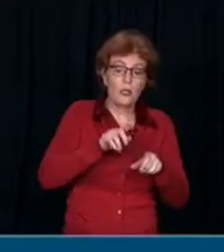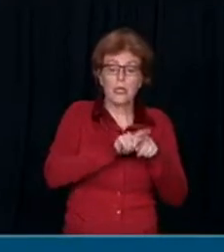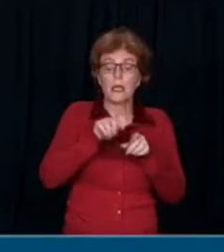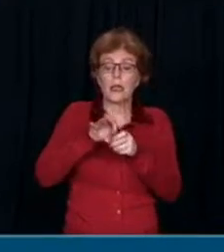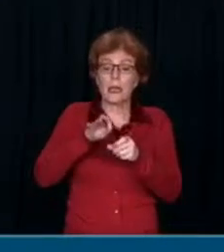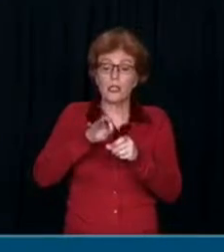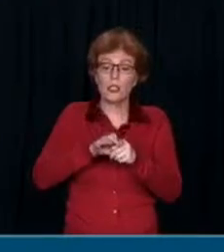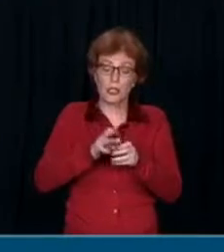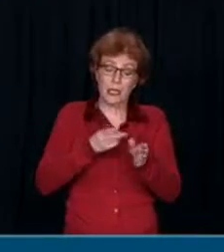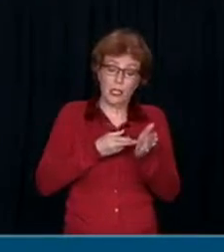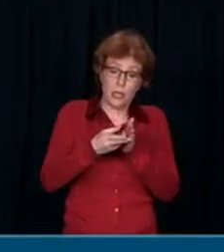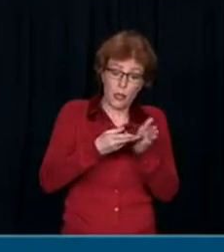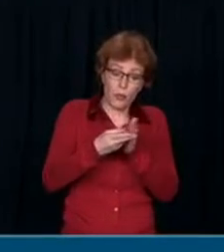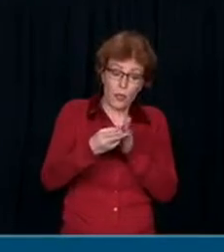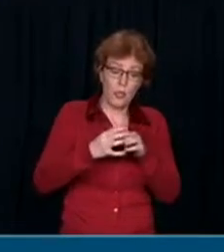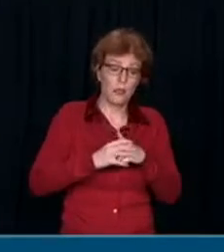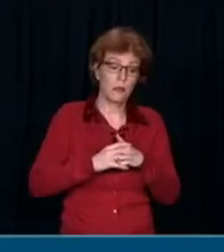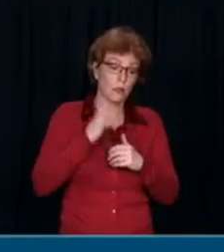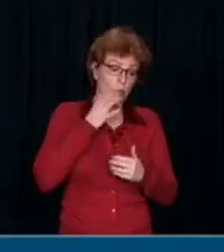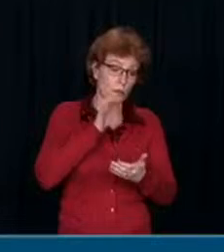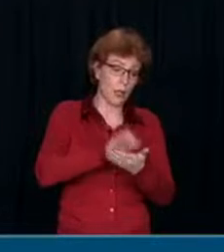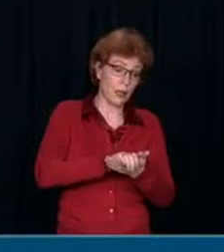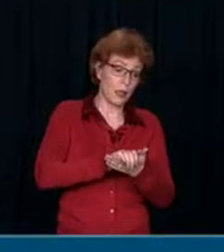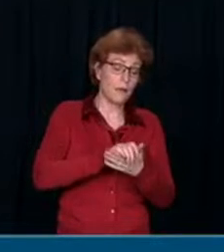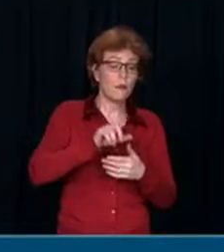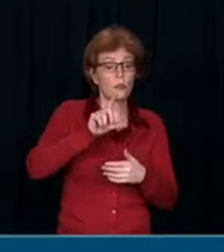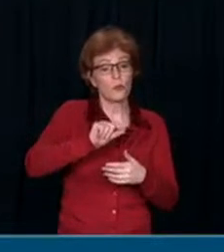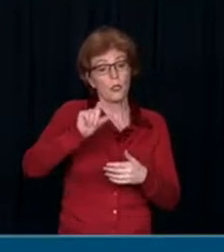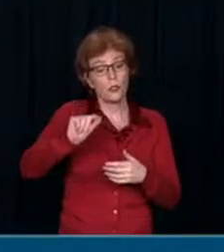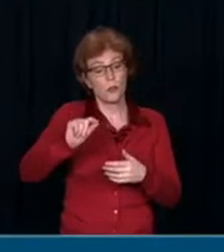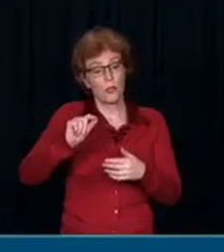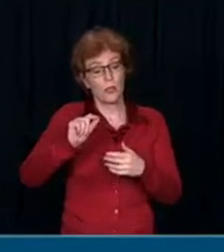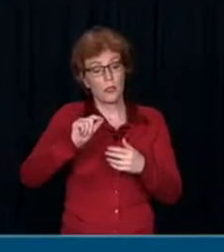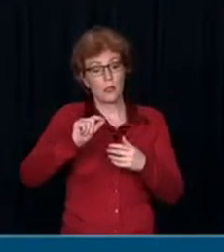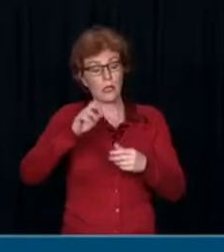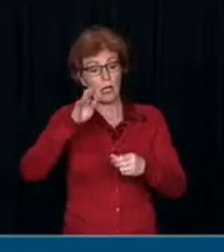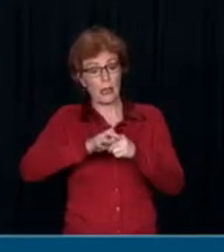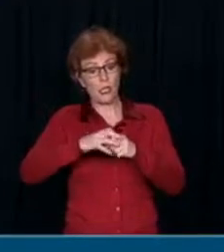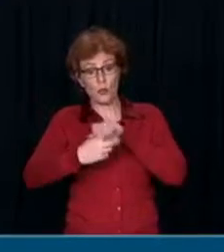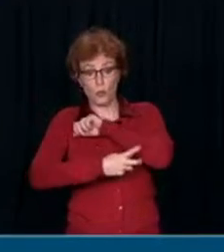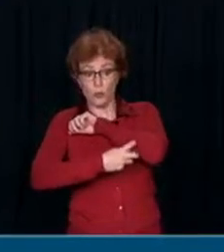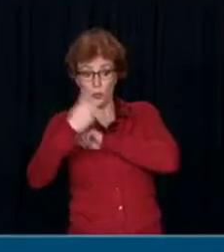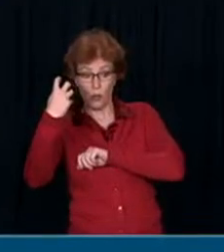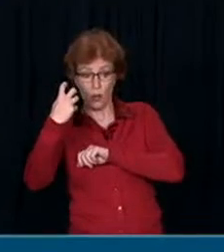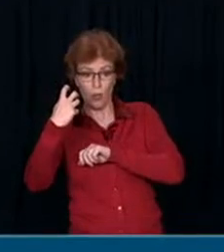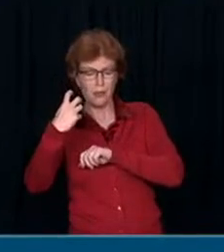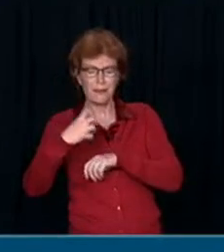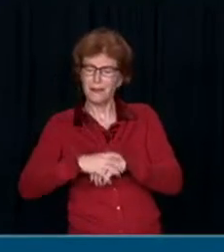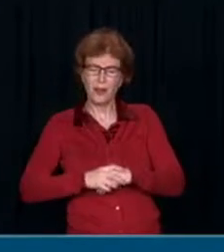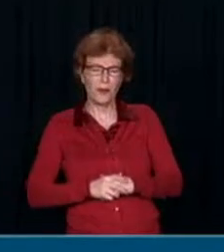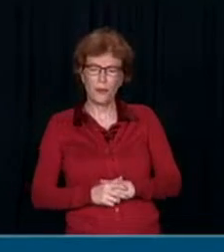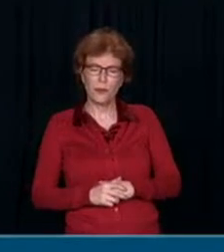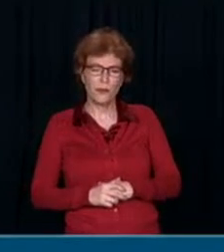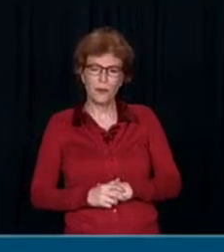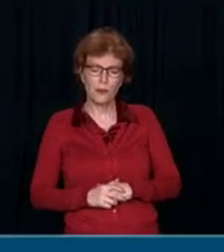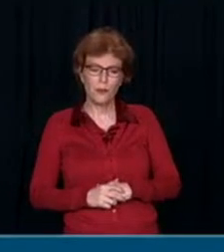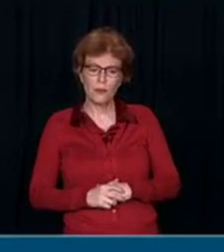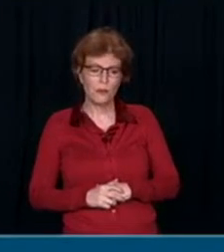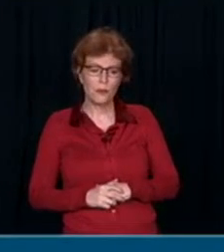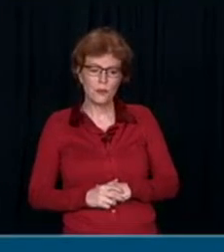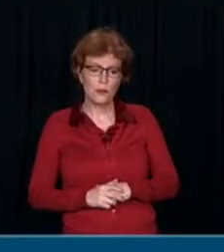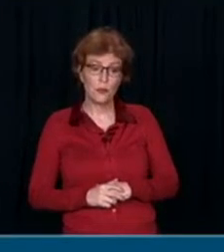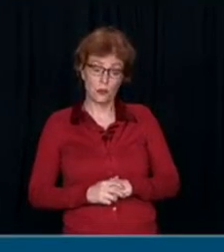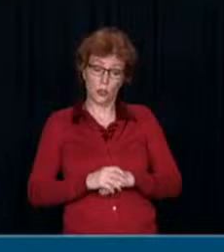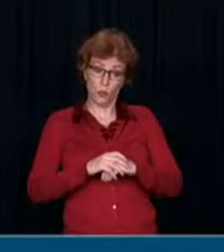election integrity, do you believe that the 2020 election was stolen? No. Would you certify